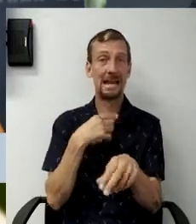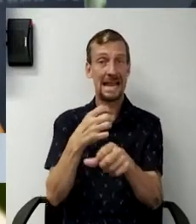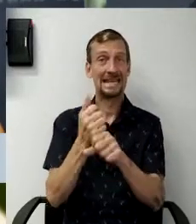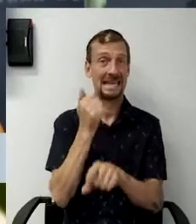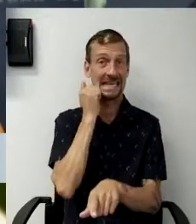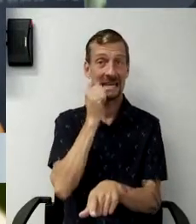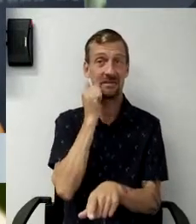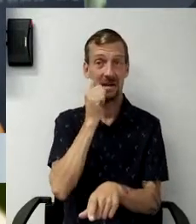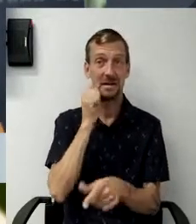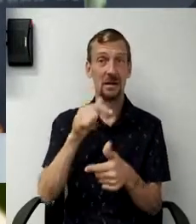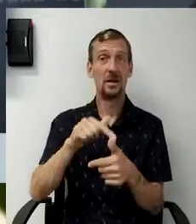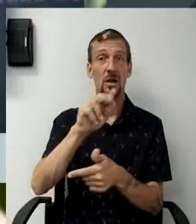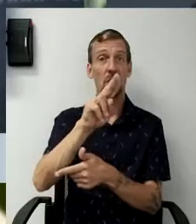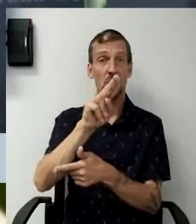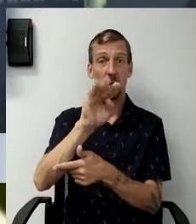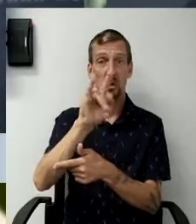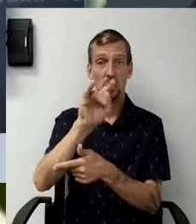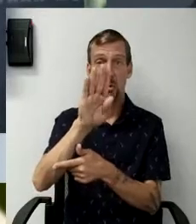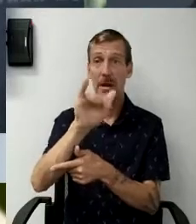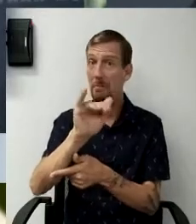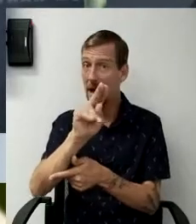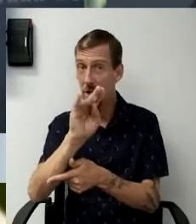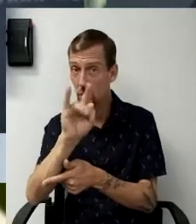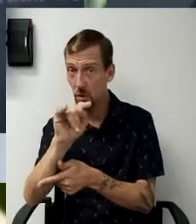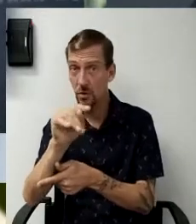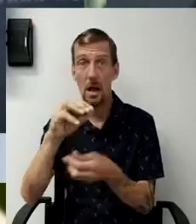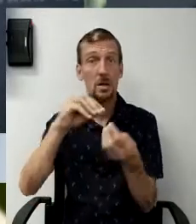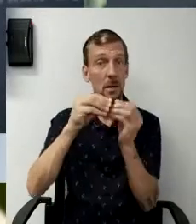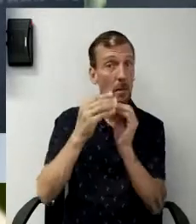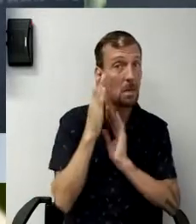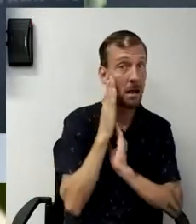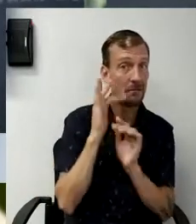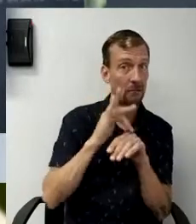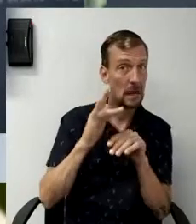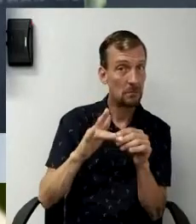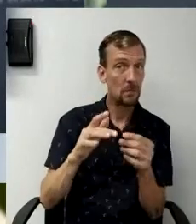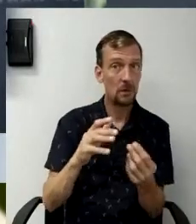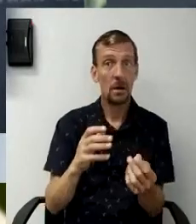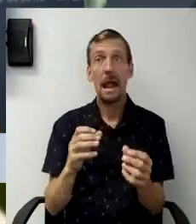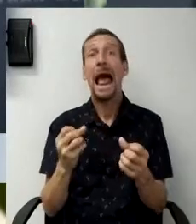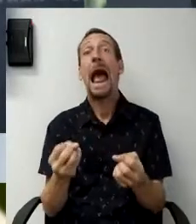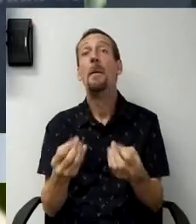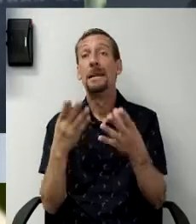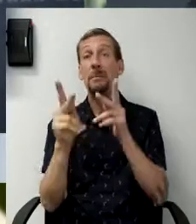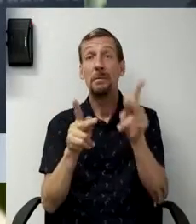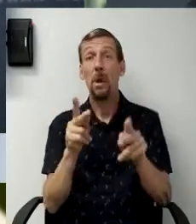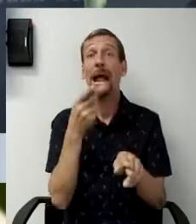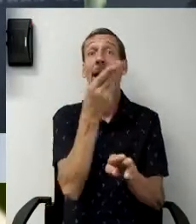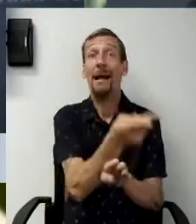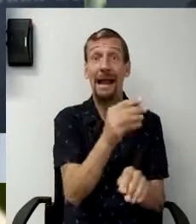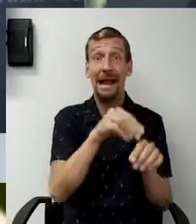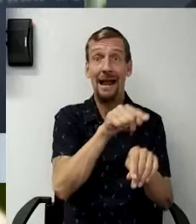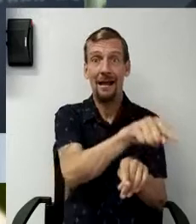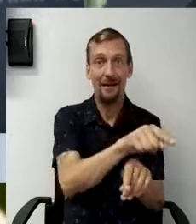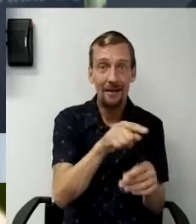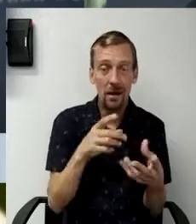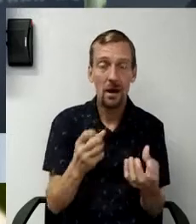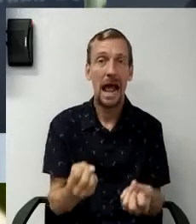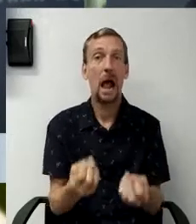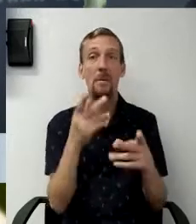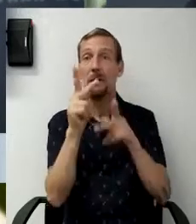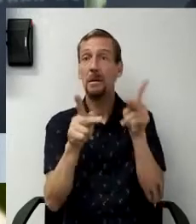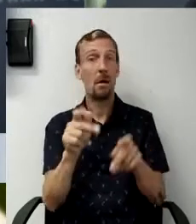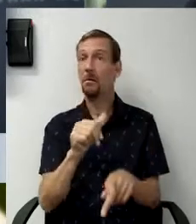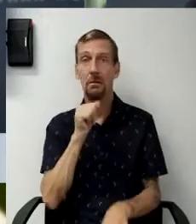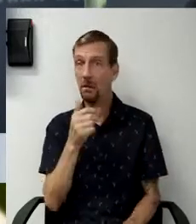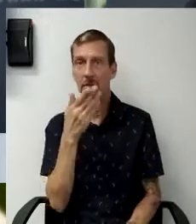day, unit by unit, the number of available beds, the number of beds that are occupied, the number of beds that are